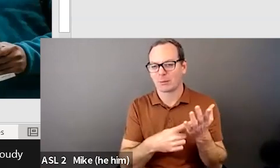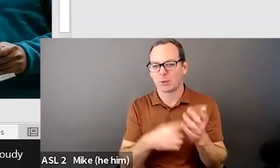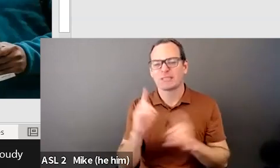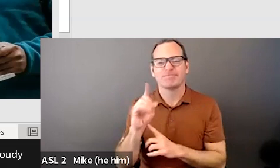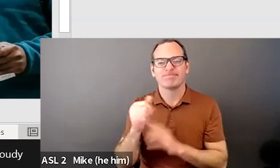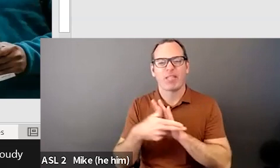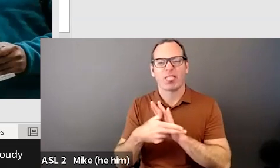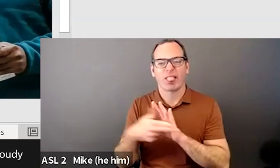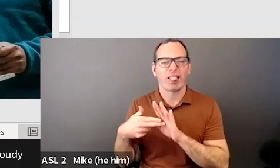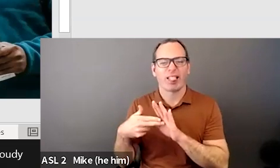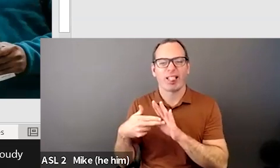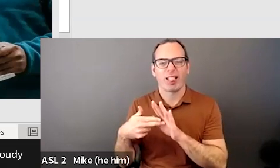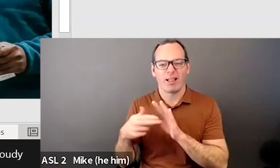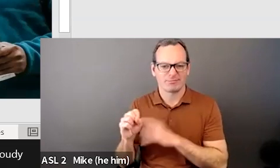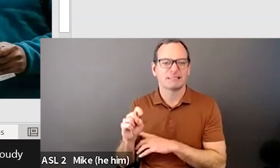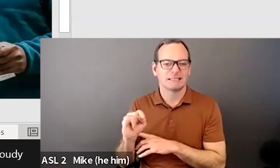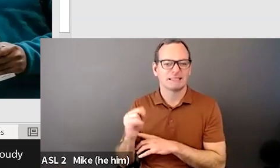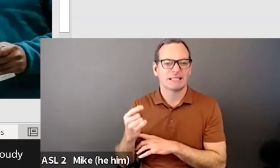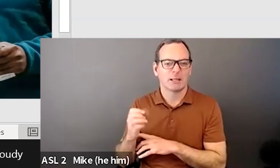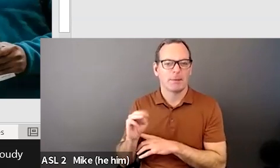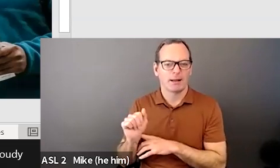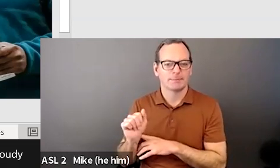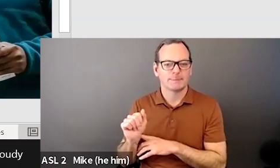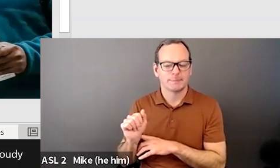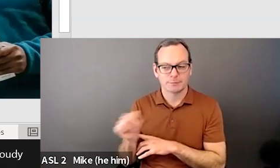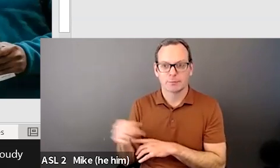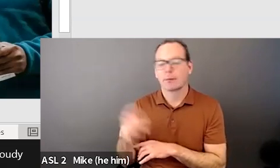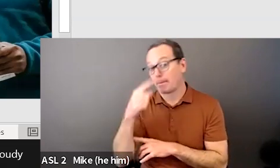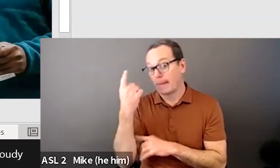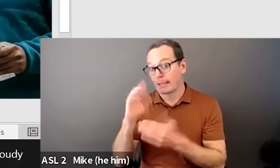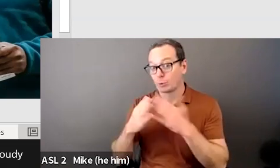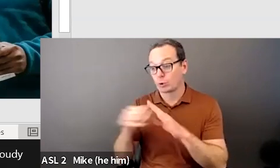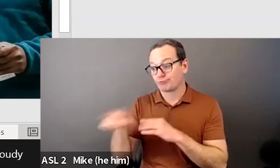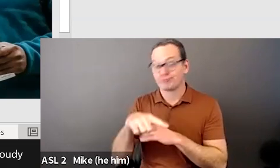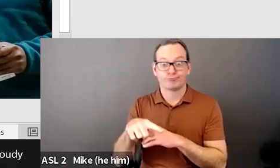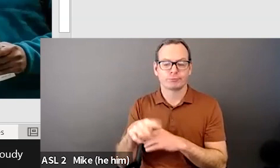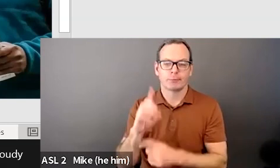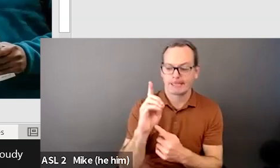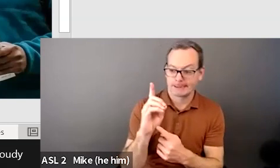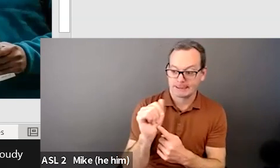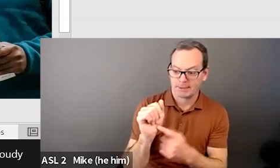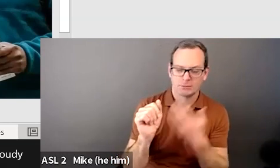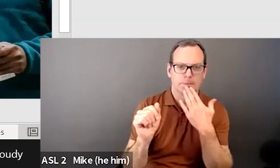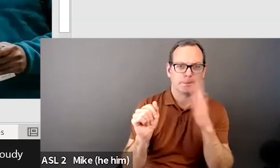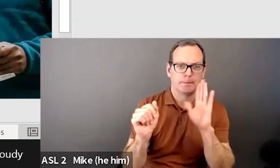Black community and in different Black communities, disability is a bad word.